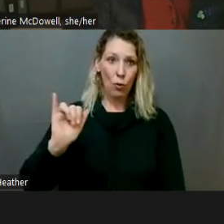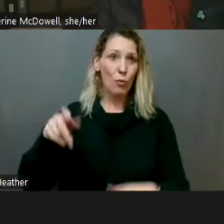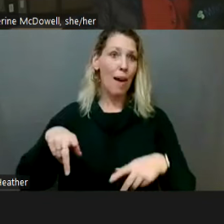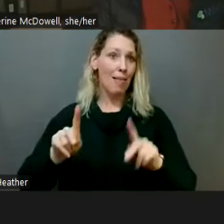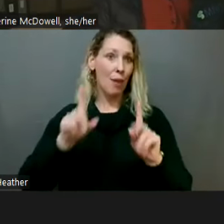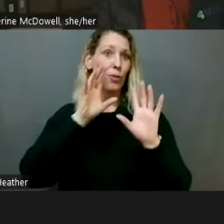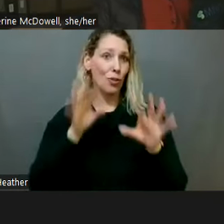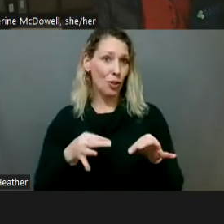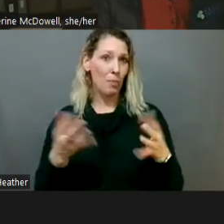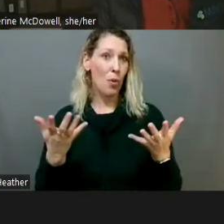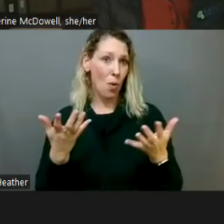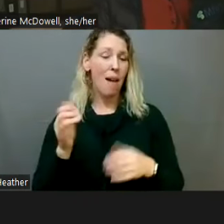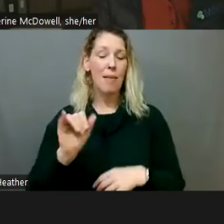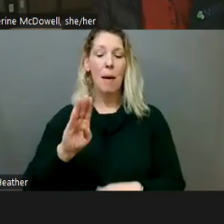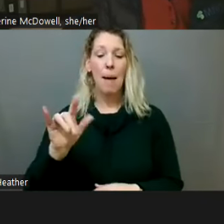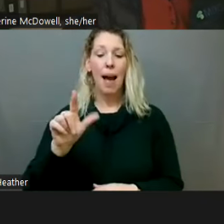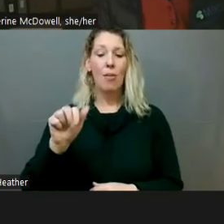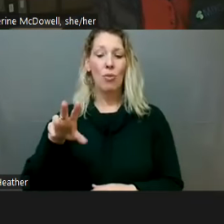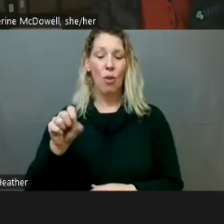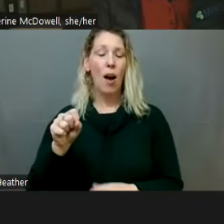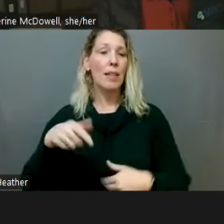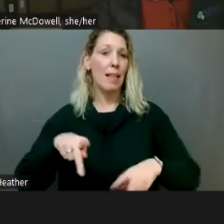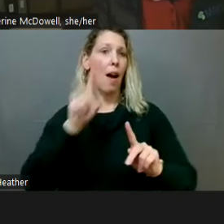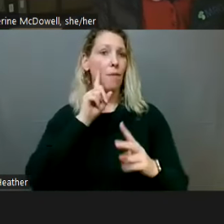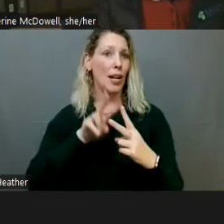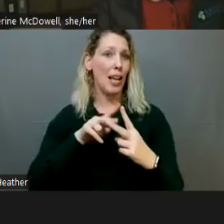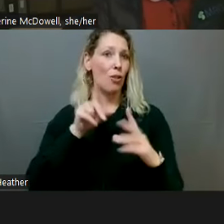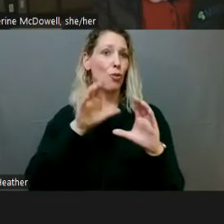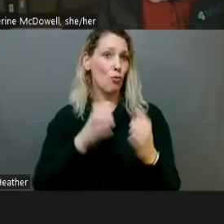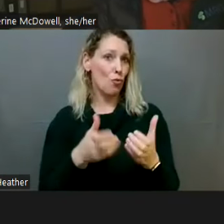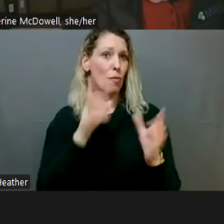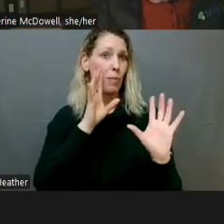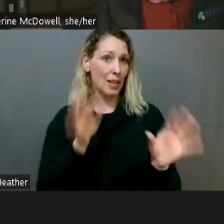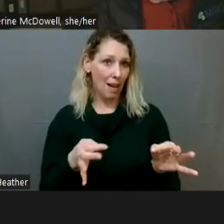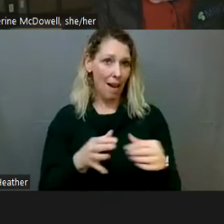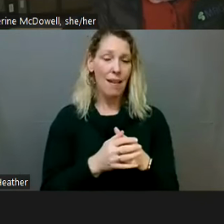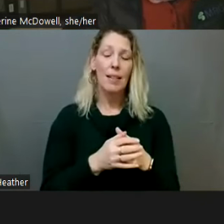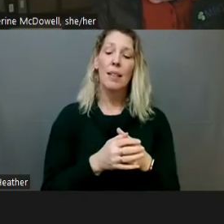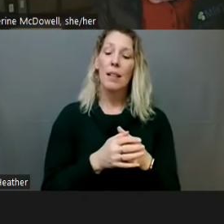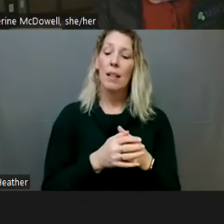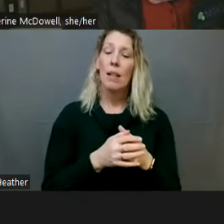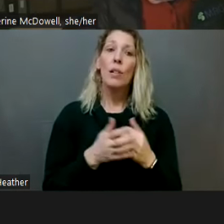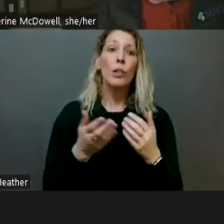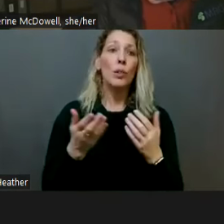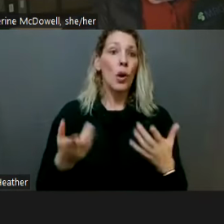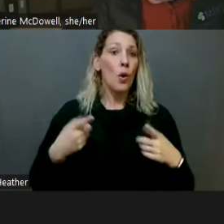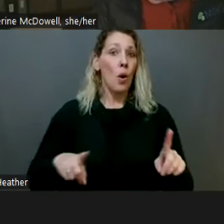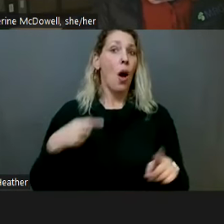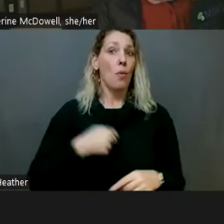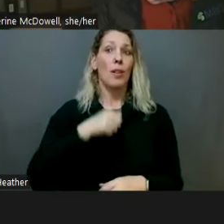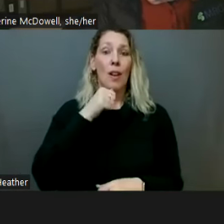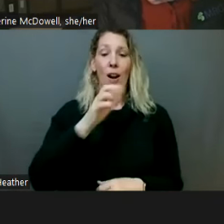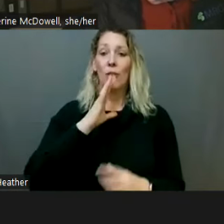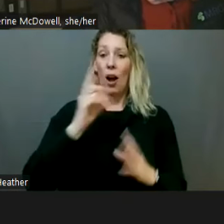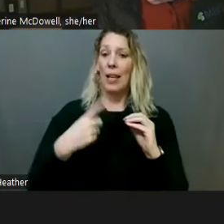what the subcommittees are. The bylaws allow for either group to make that determination. And so while we're not talking